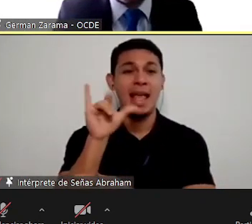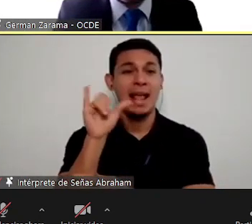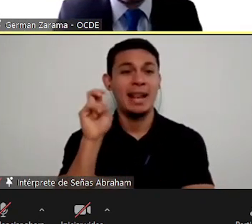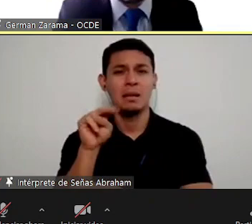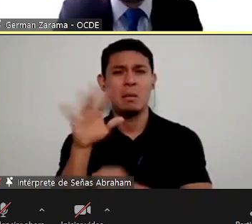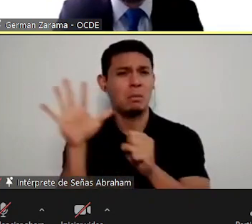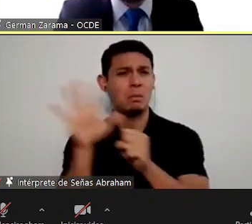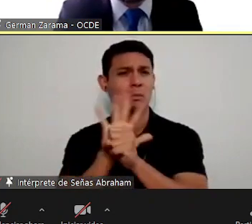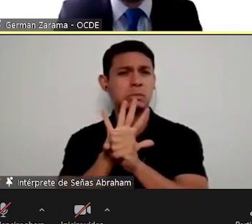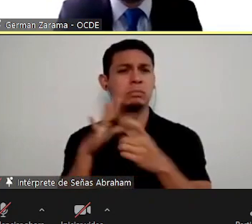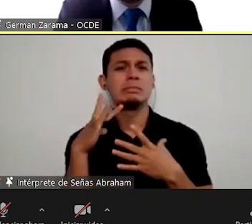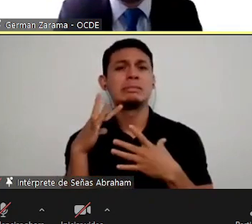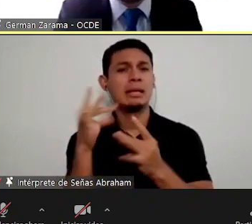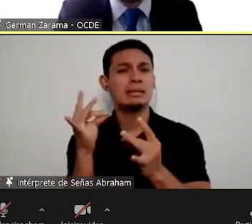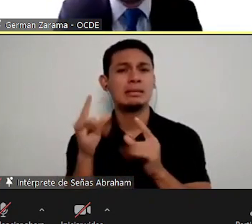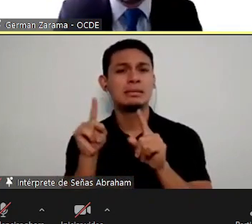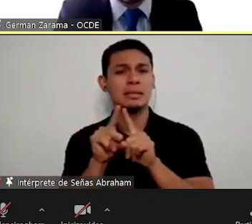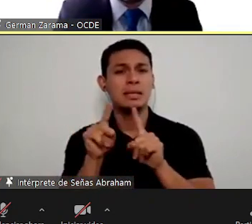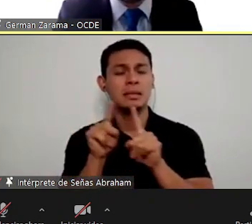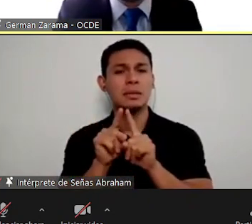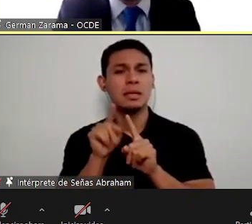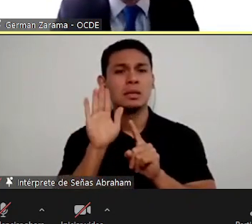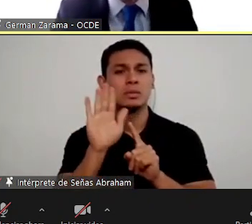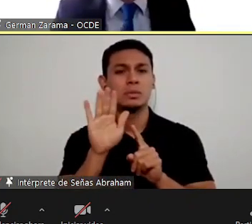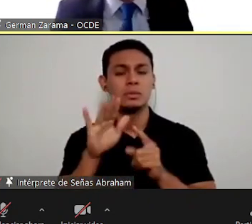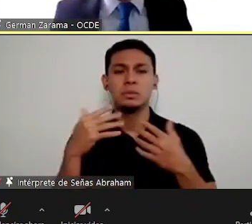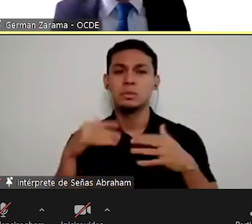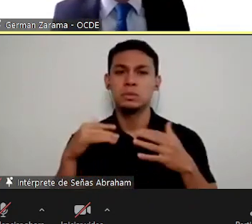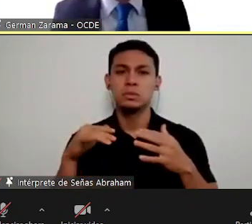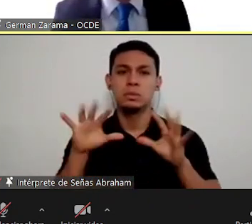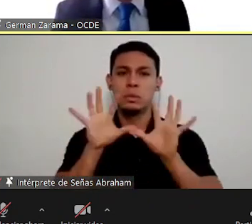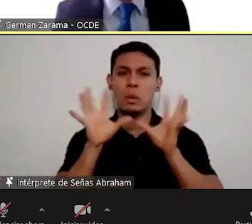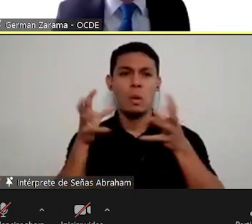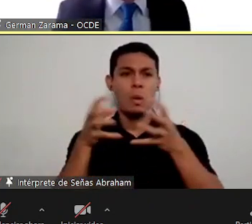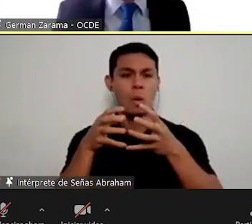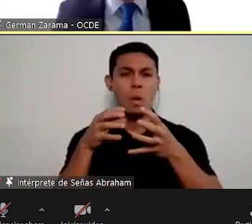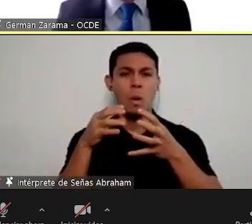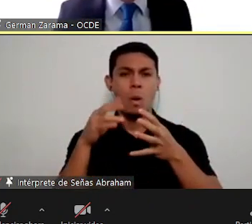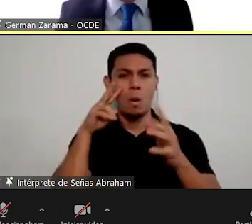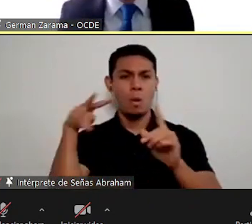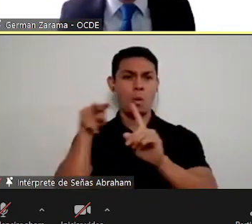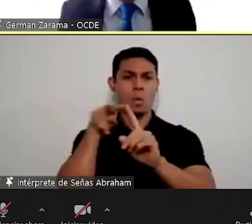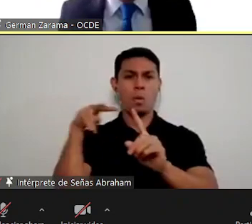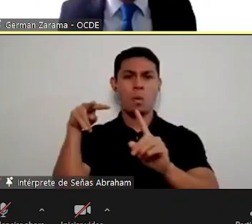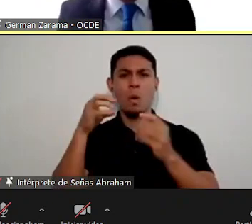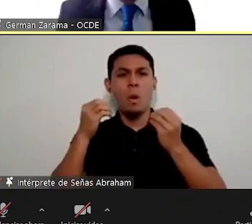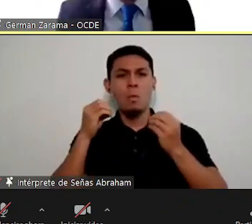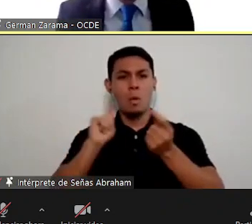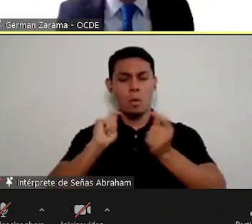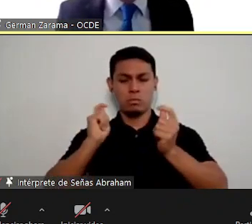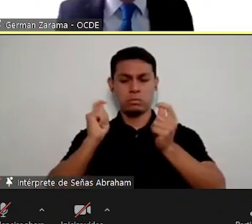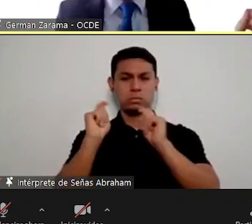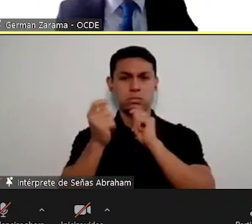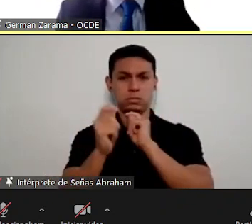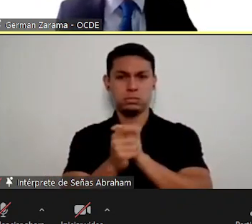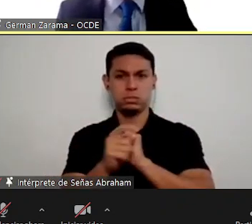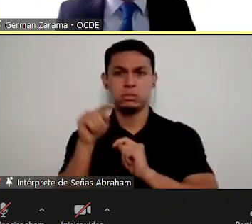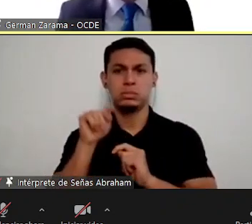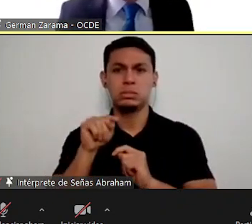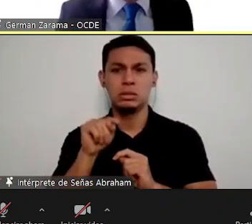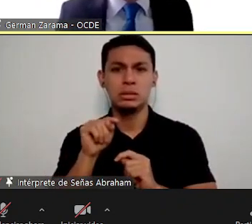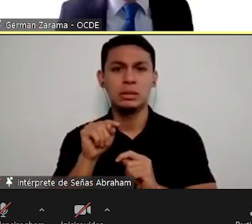thank you alin very complete and very interesting there's a global vision on how this is